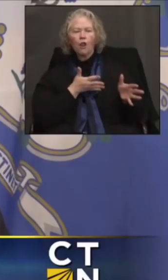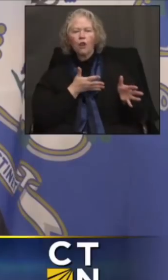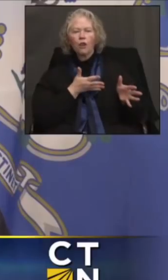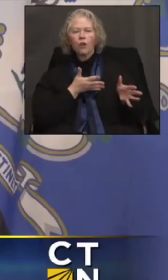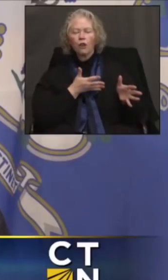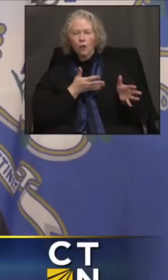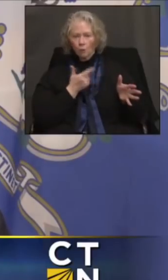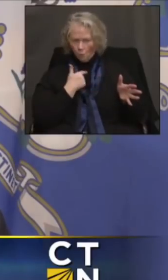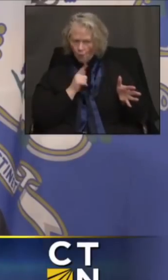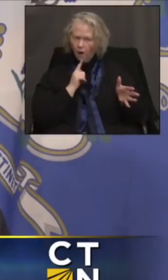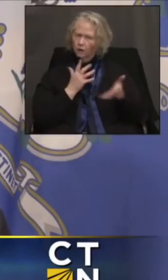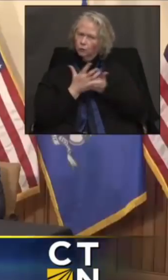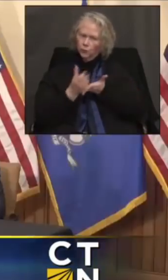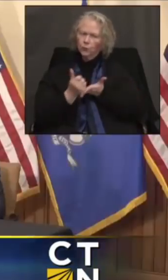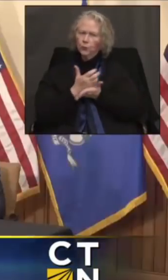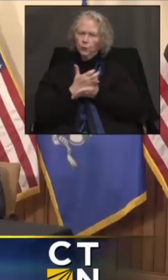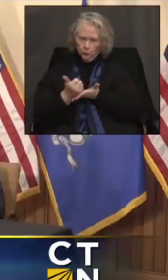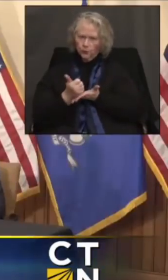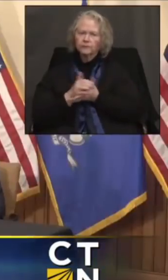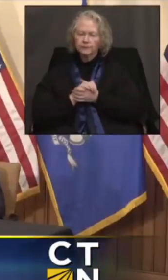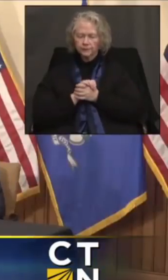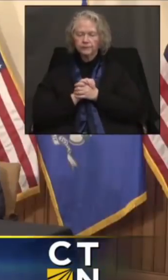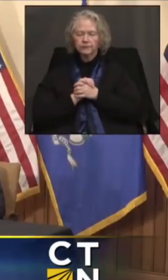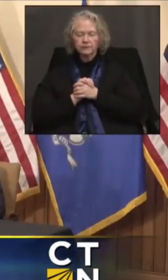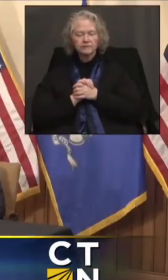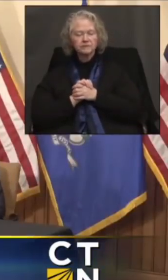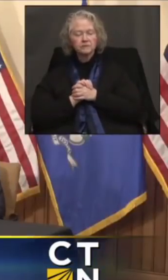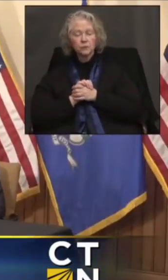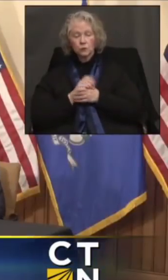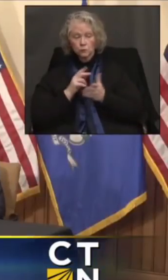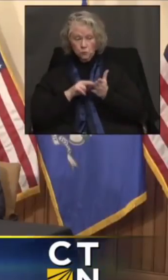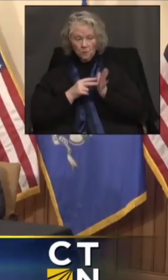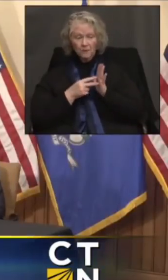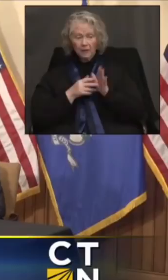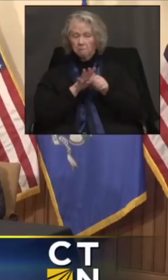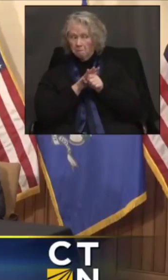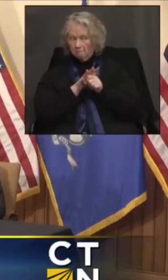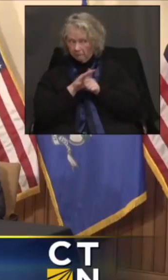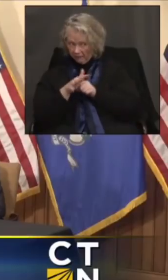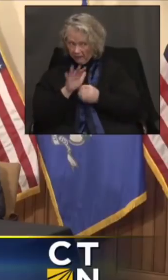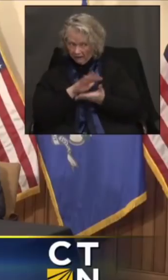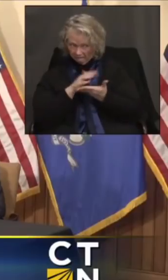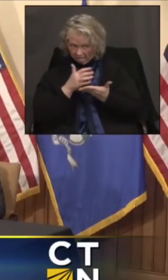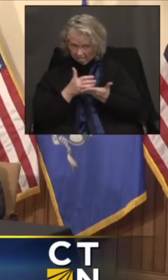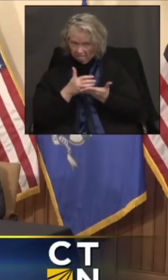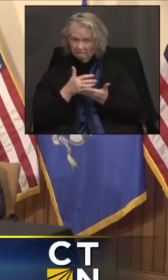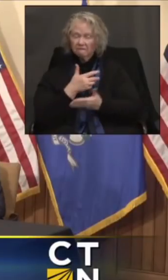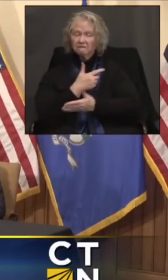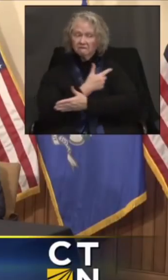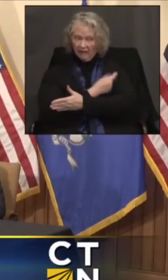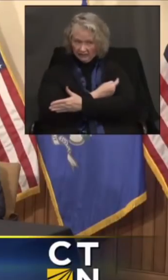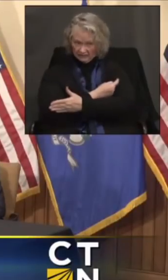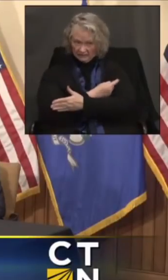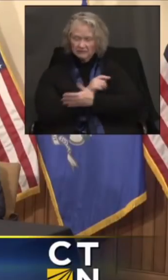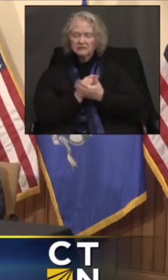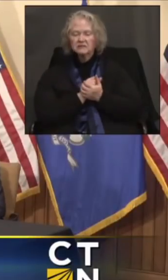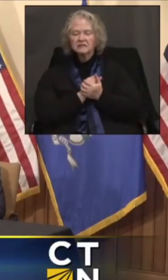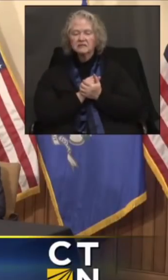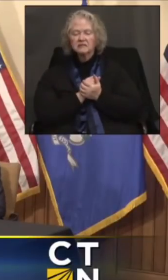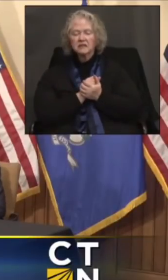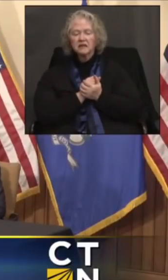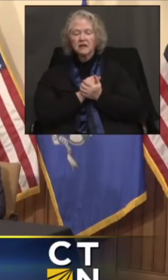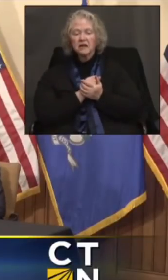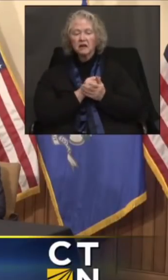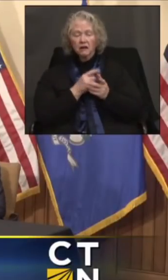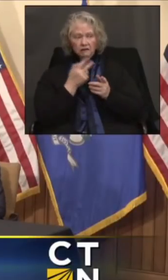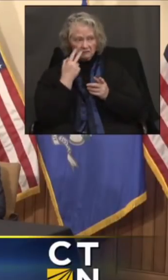good at that. So in addition to the supply being available, if you start at the top and see 75